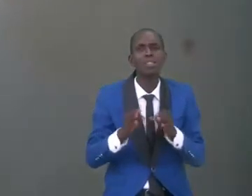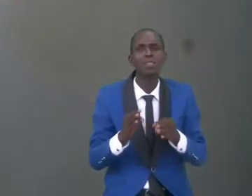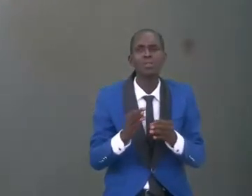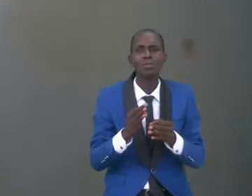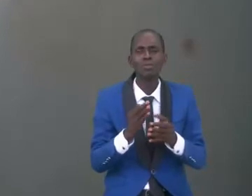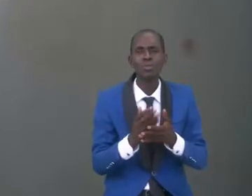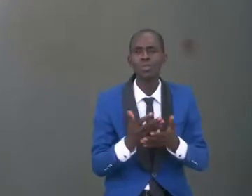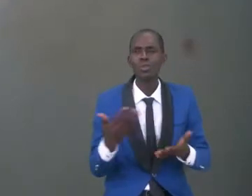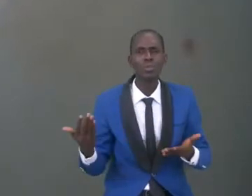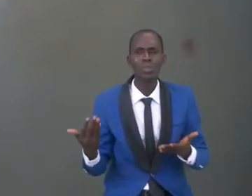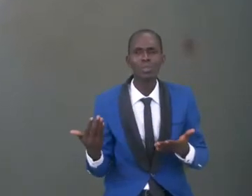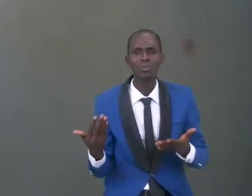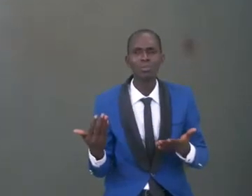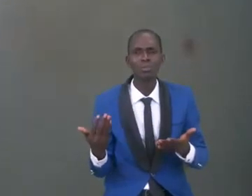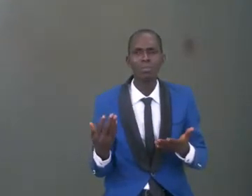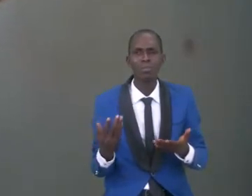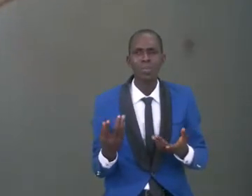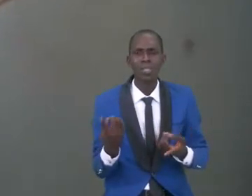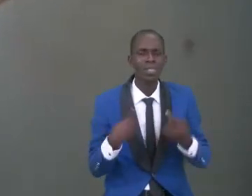fell from